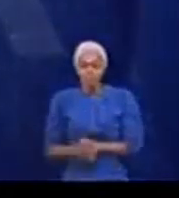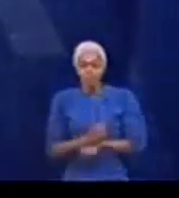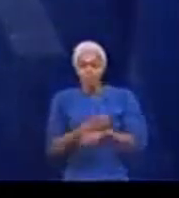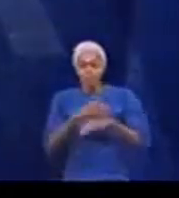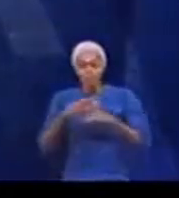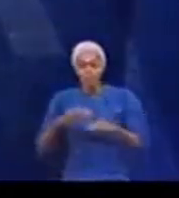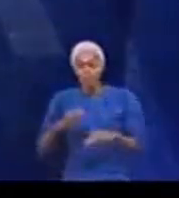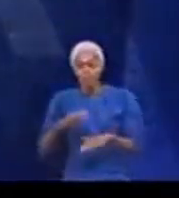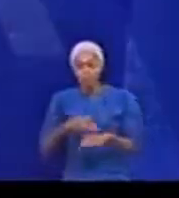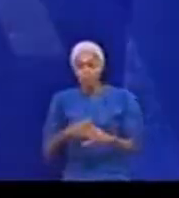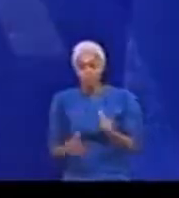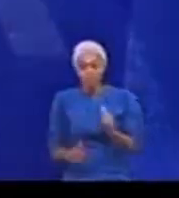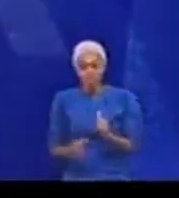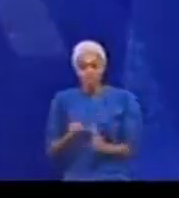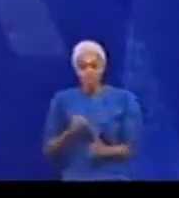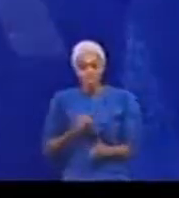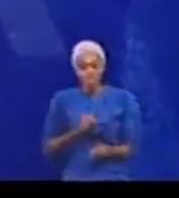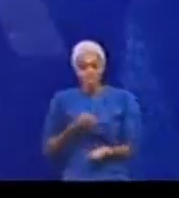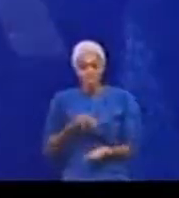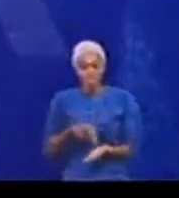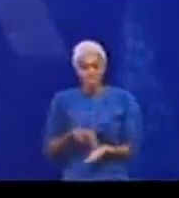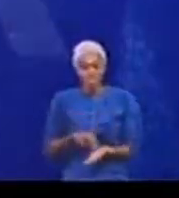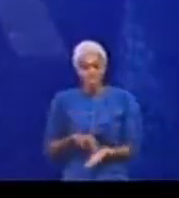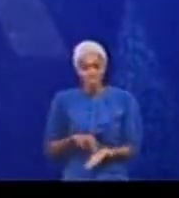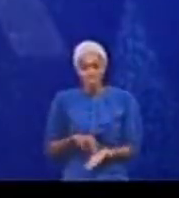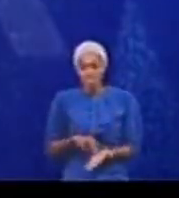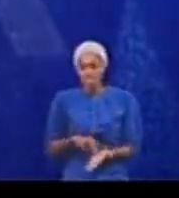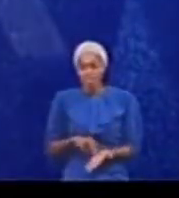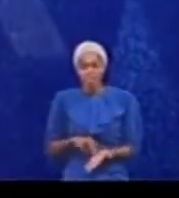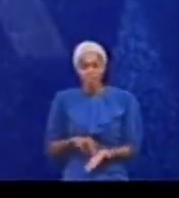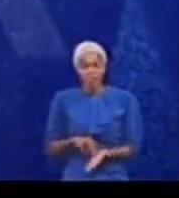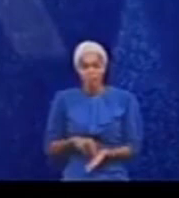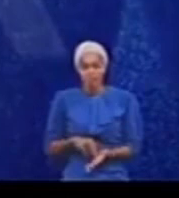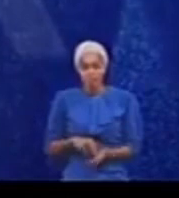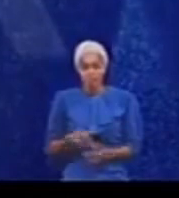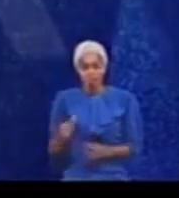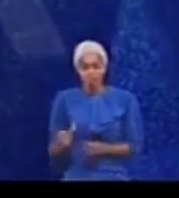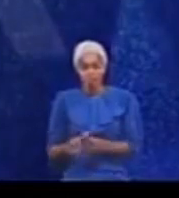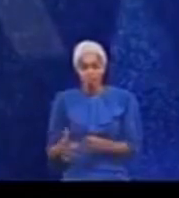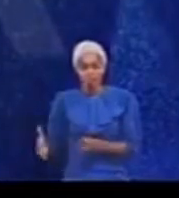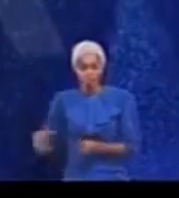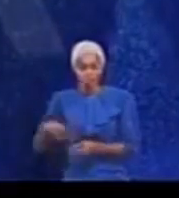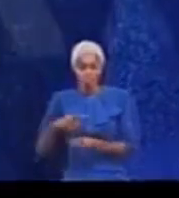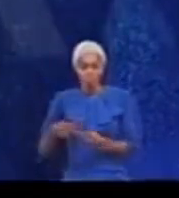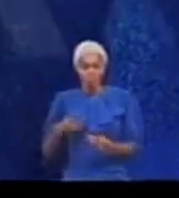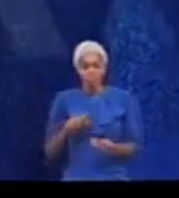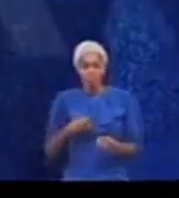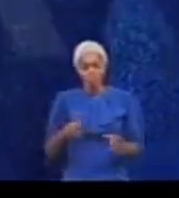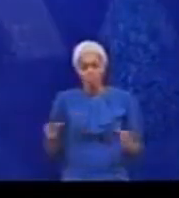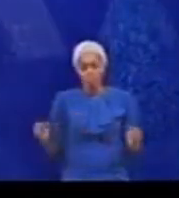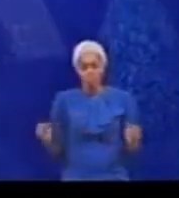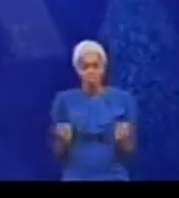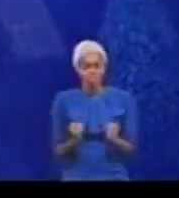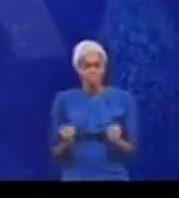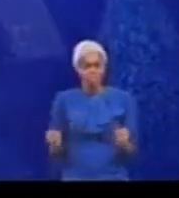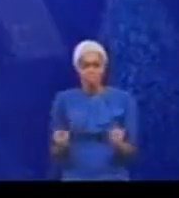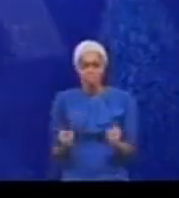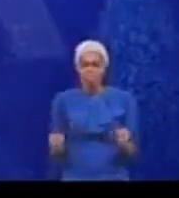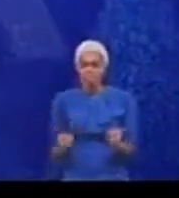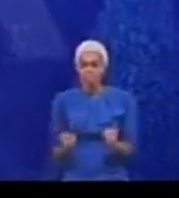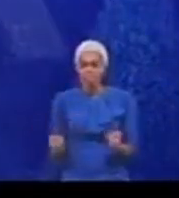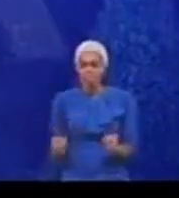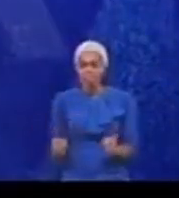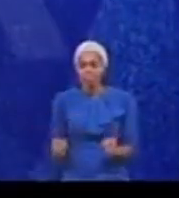foundation, the rock on which I stand. With everything around